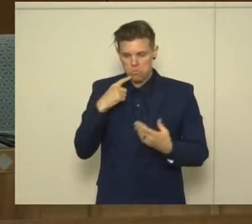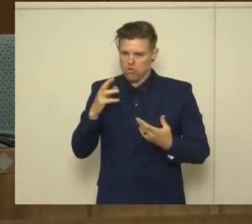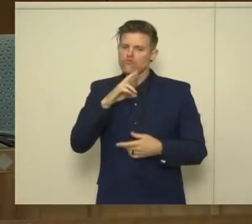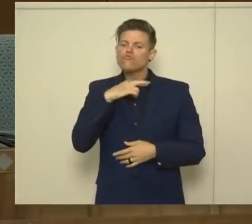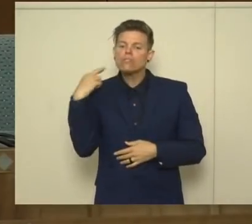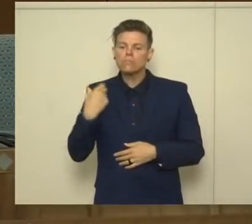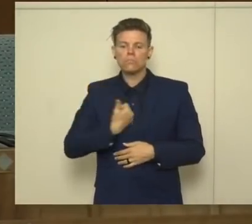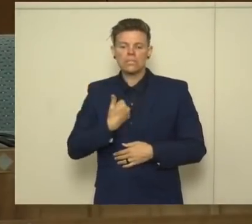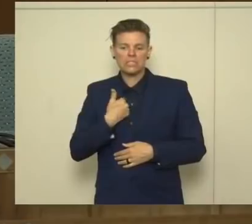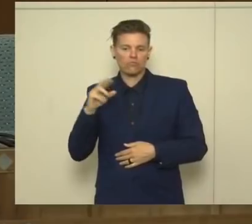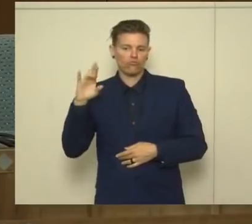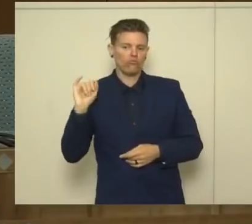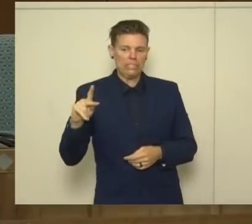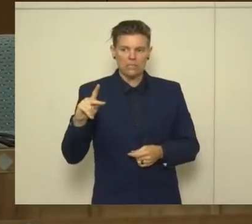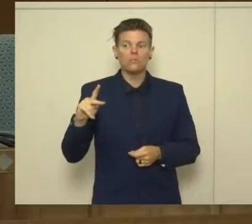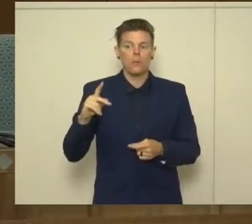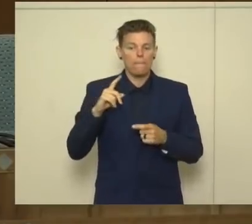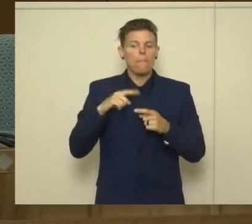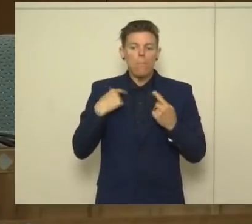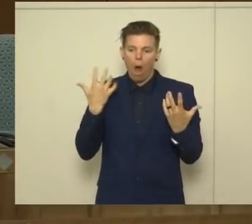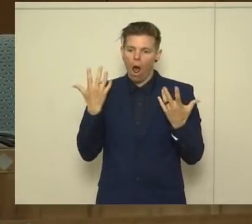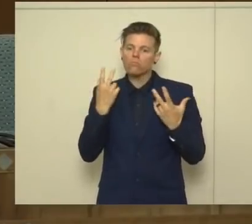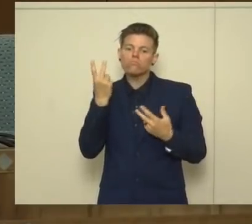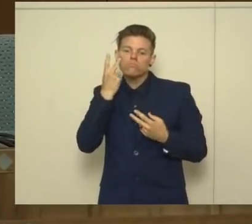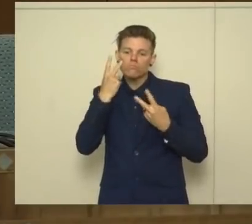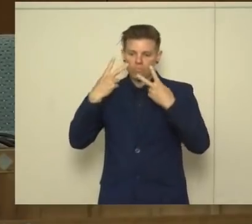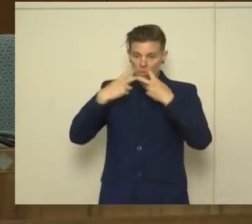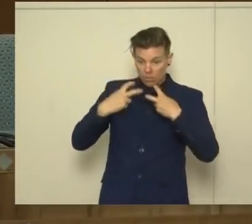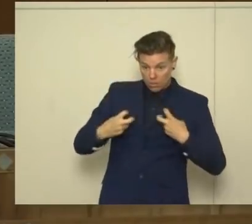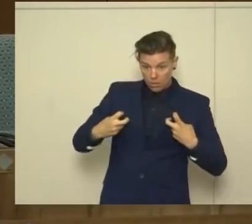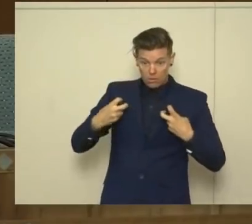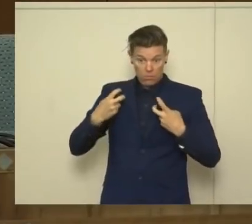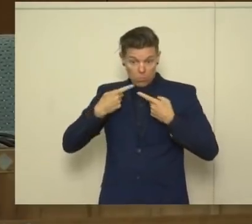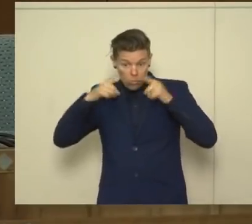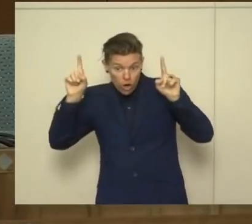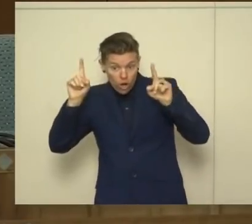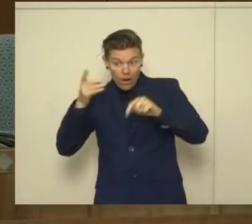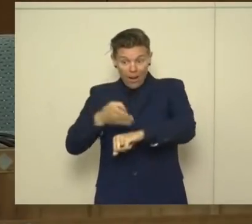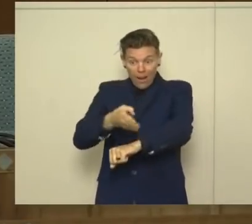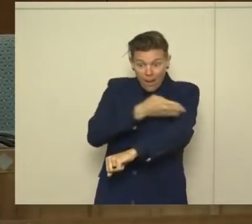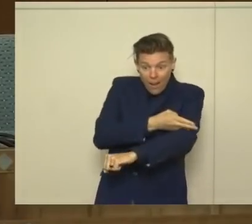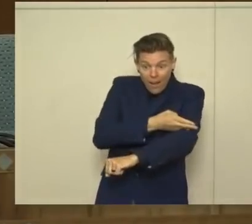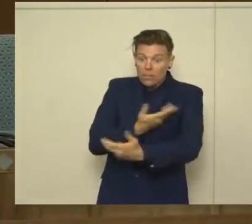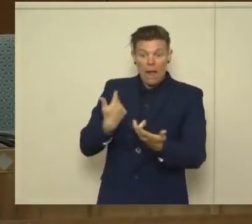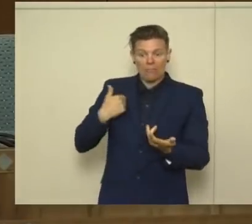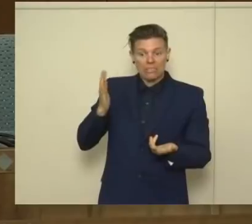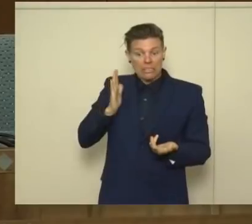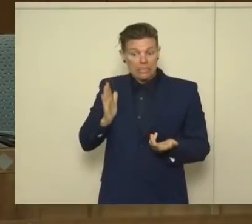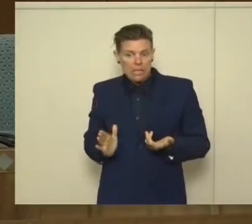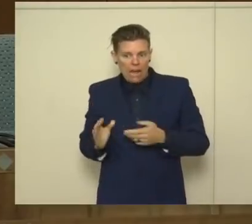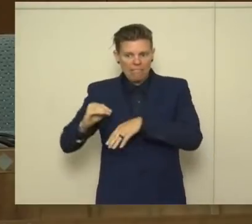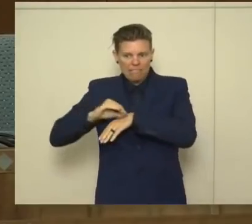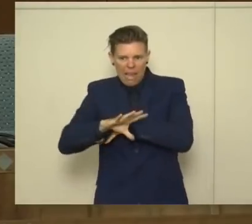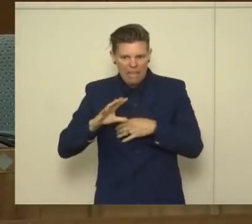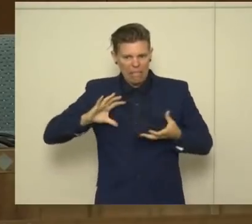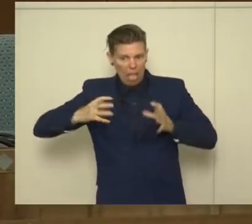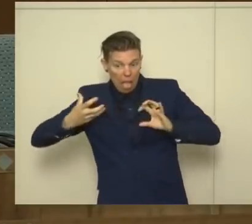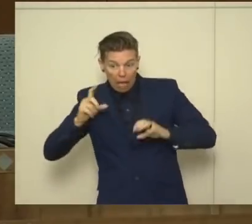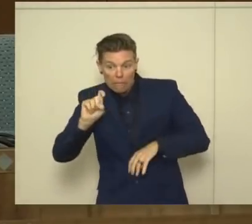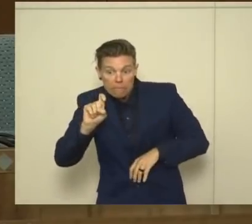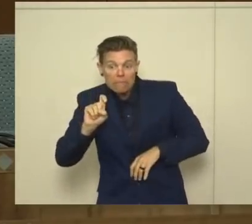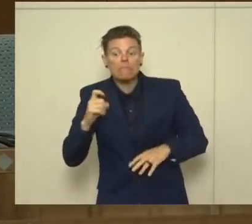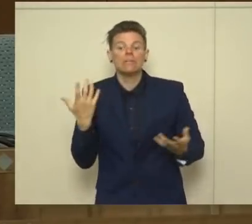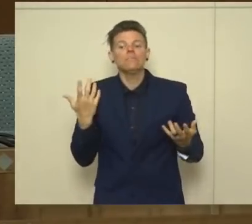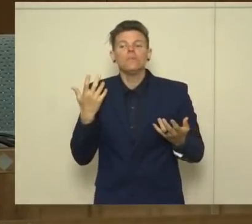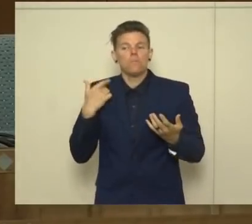side effects as well. So we'll be monitoring that. We'll keep you informed on that. Big topic of interest, and will be probably till next summer,